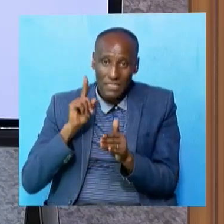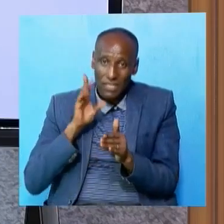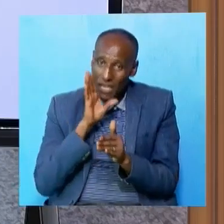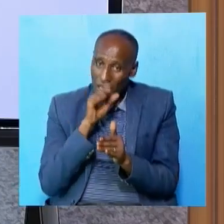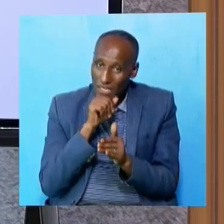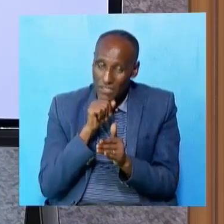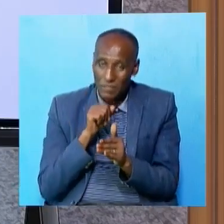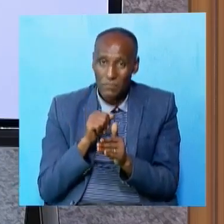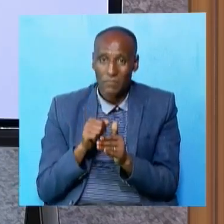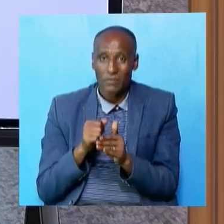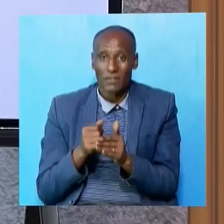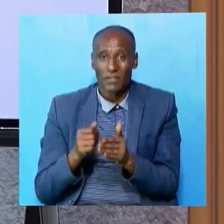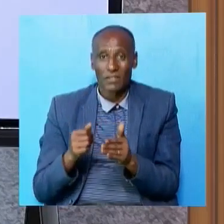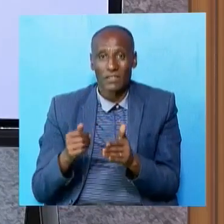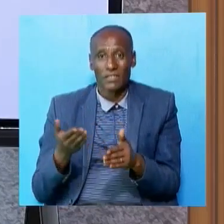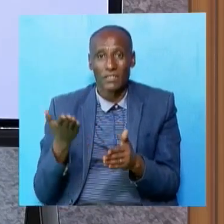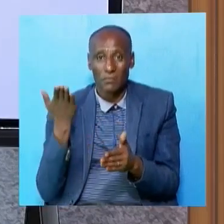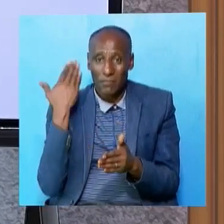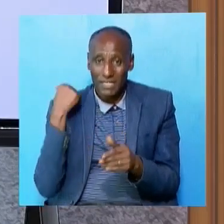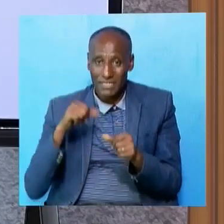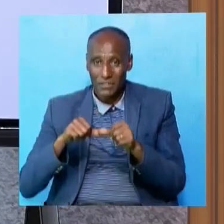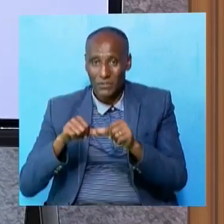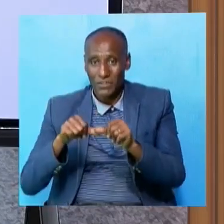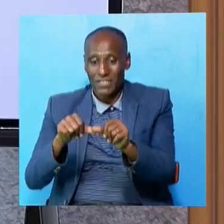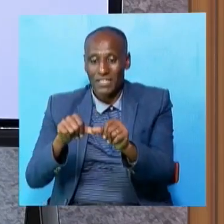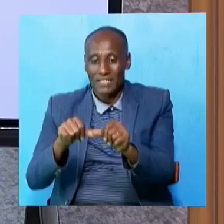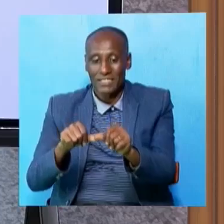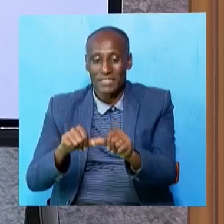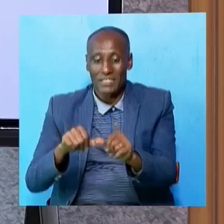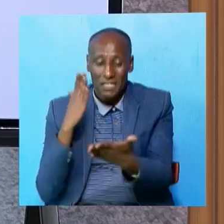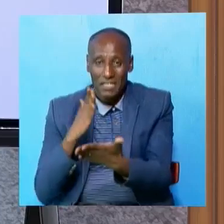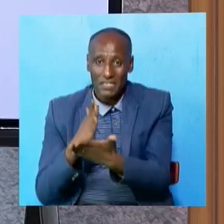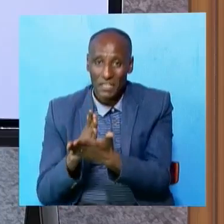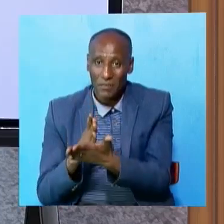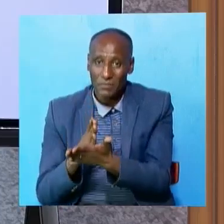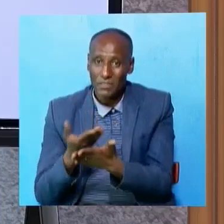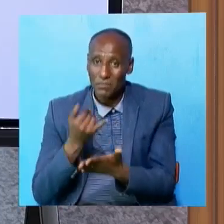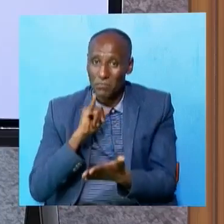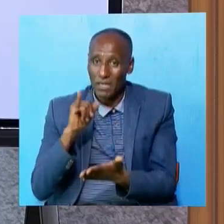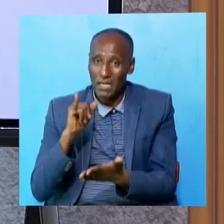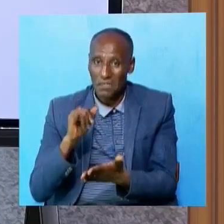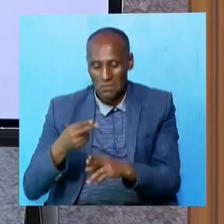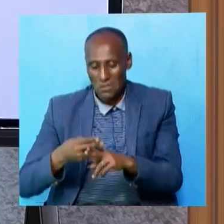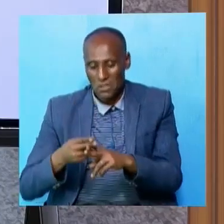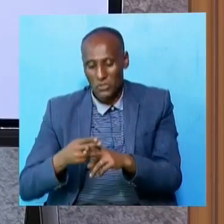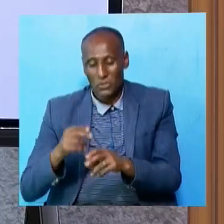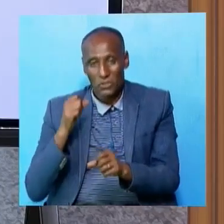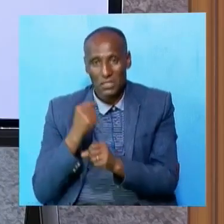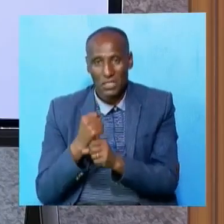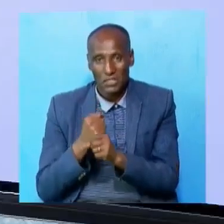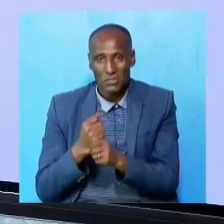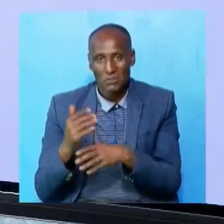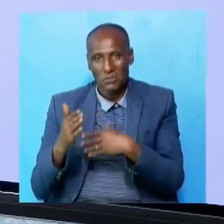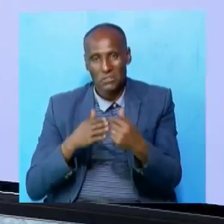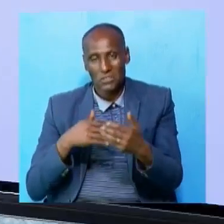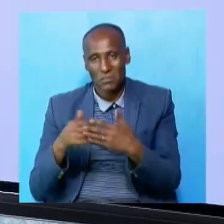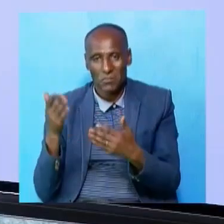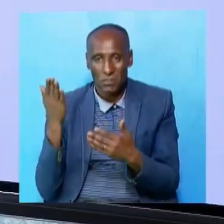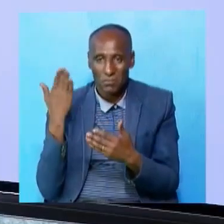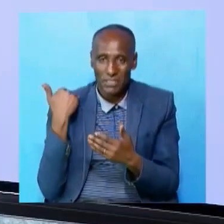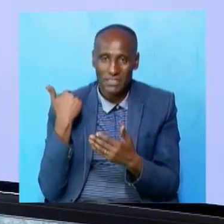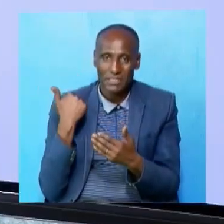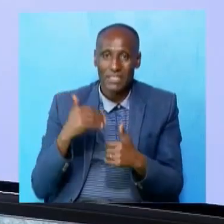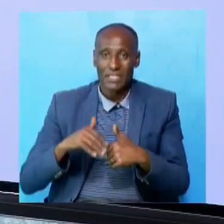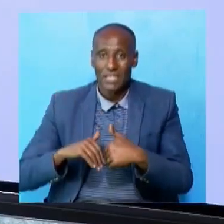say past continuous is interrupted by a short action or a simple past. That's how